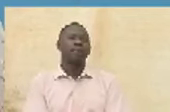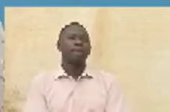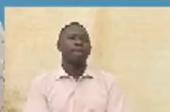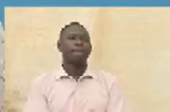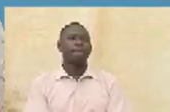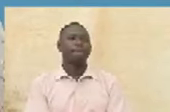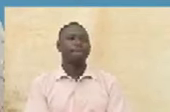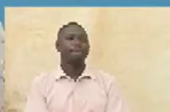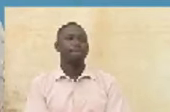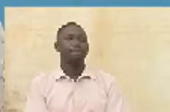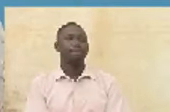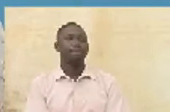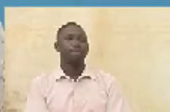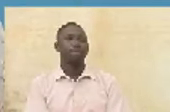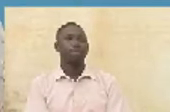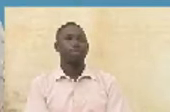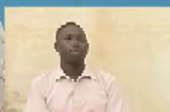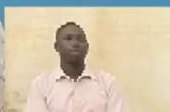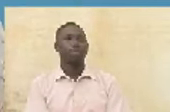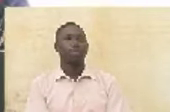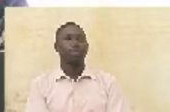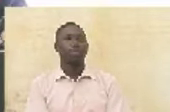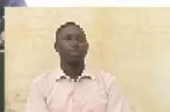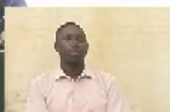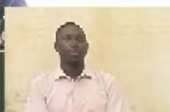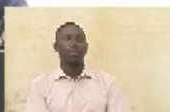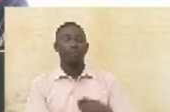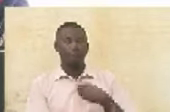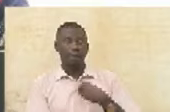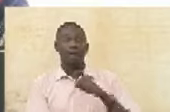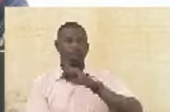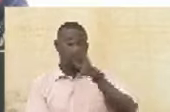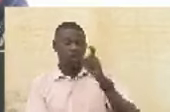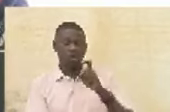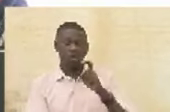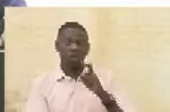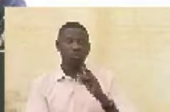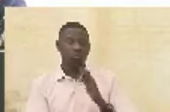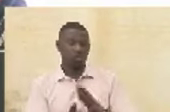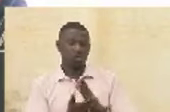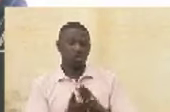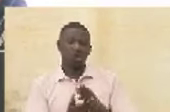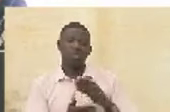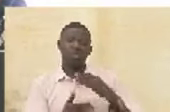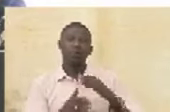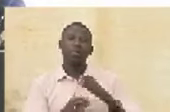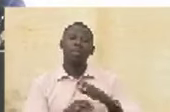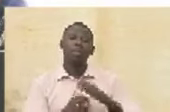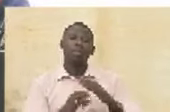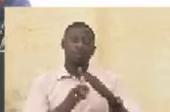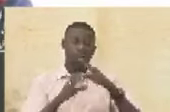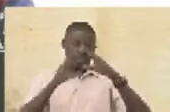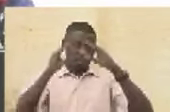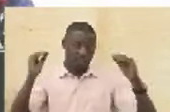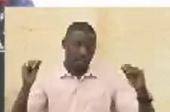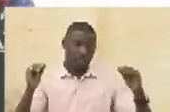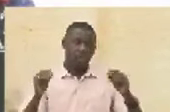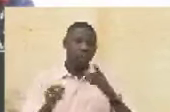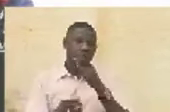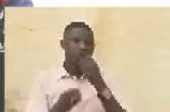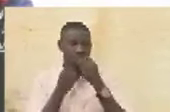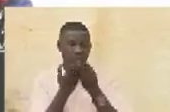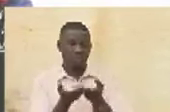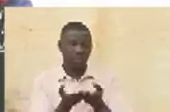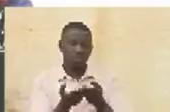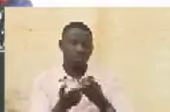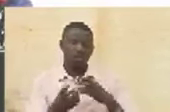My question actually was in the main hall. Akwala nyin karo mendi wala nyin di salba nyin kono. You told us that you remove your upper